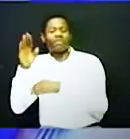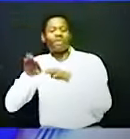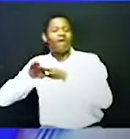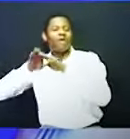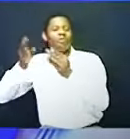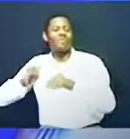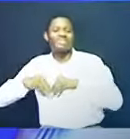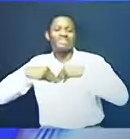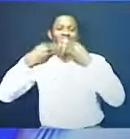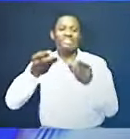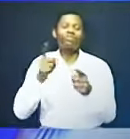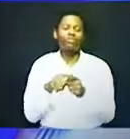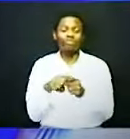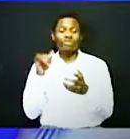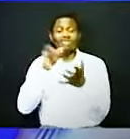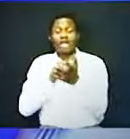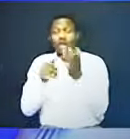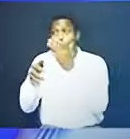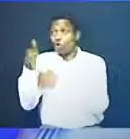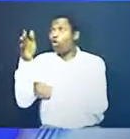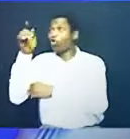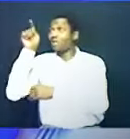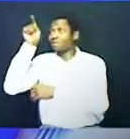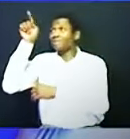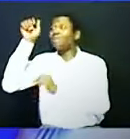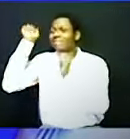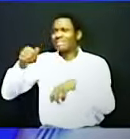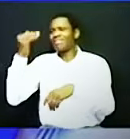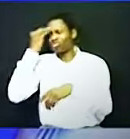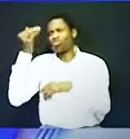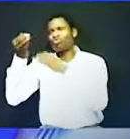is knowable.